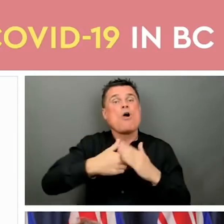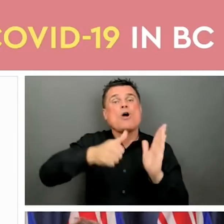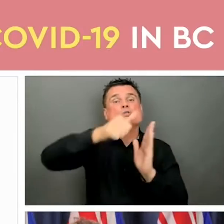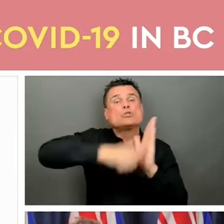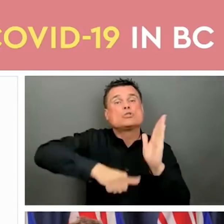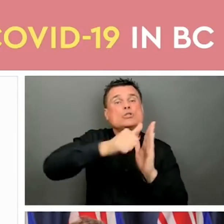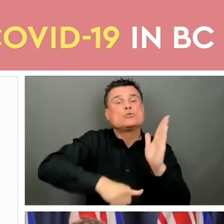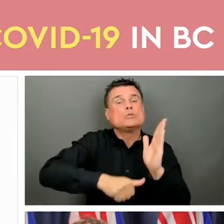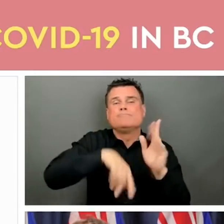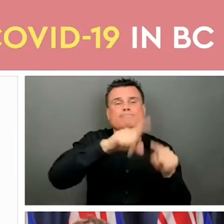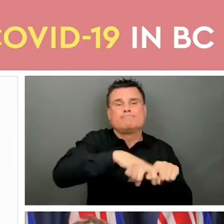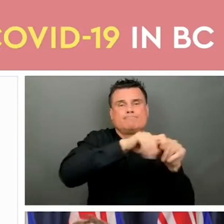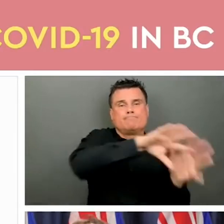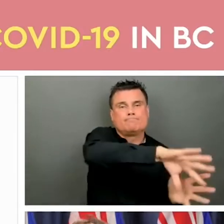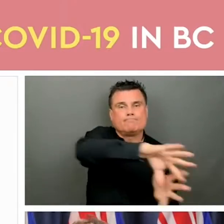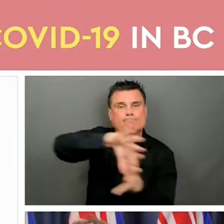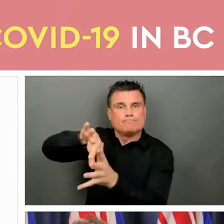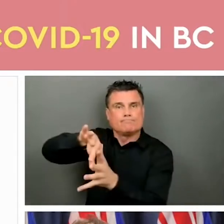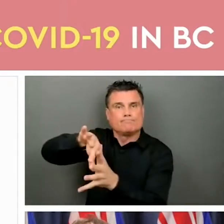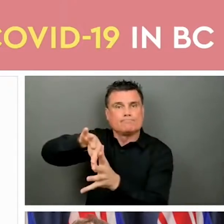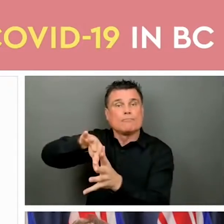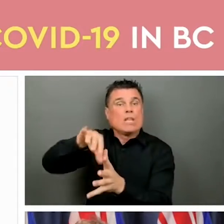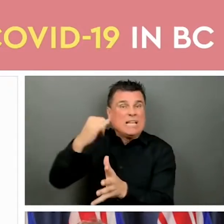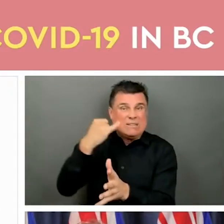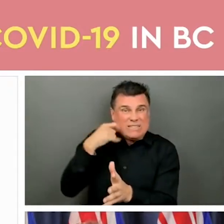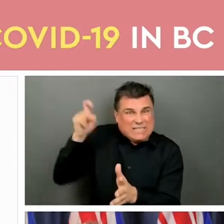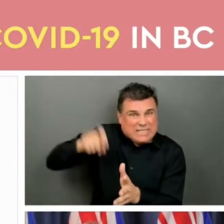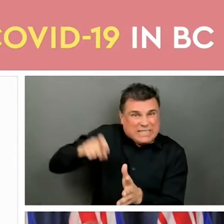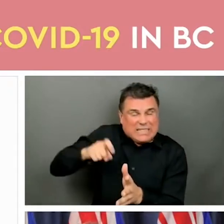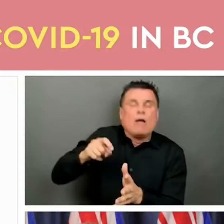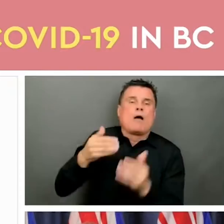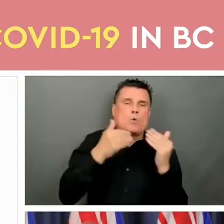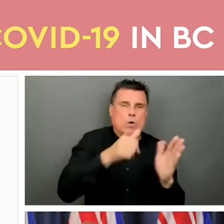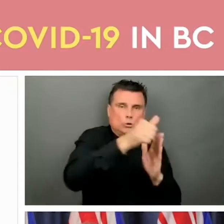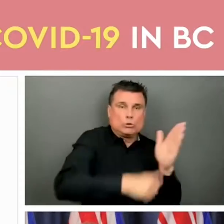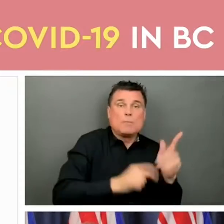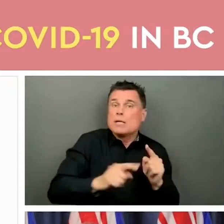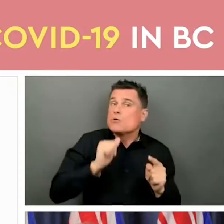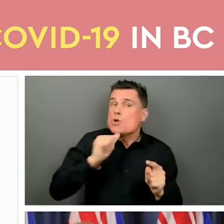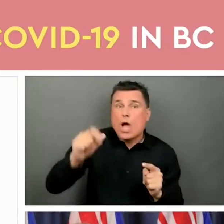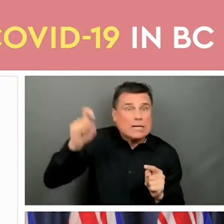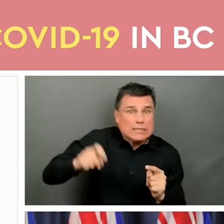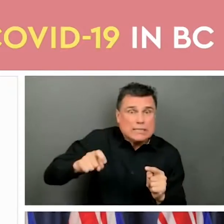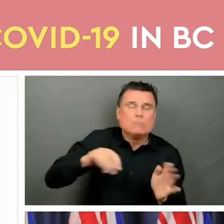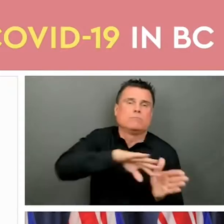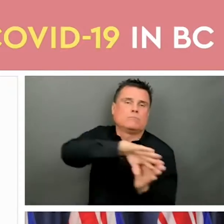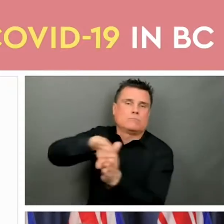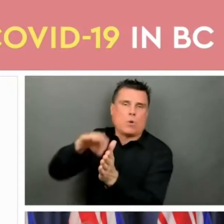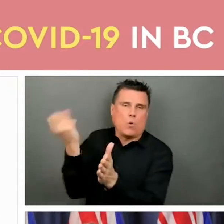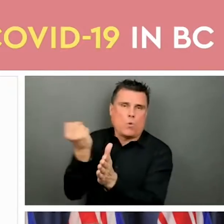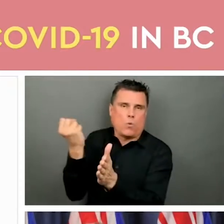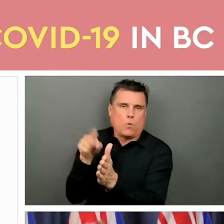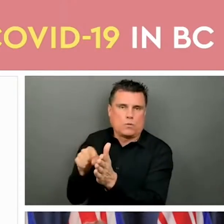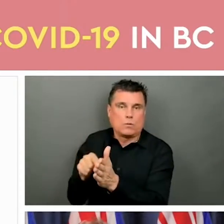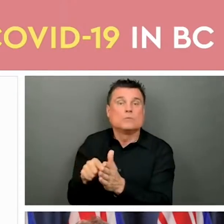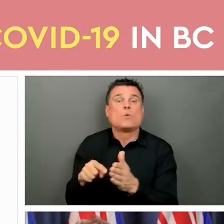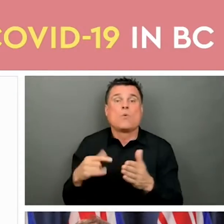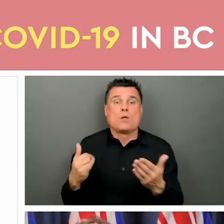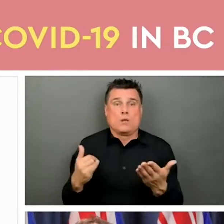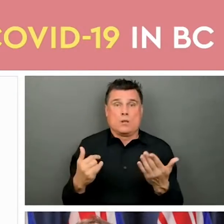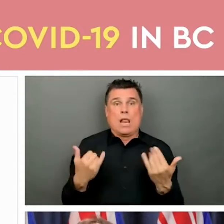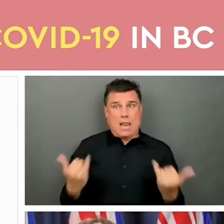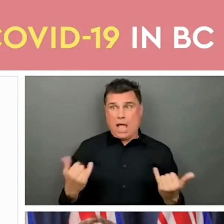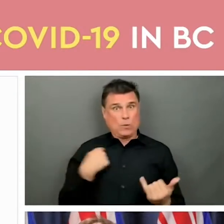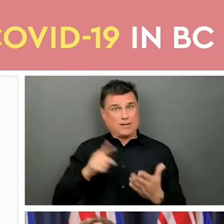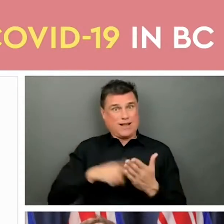September, and that plan has been put in motion in the last over that period since September, but